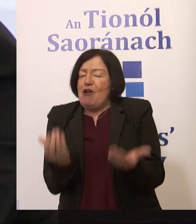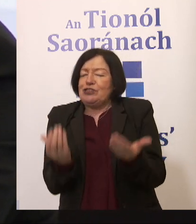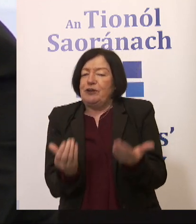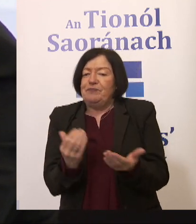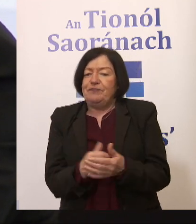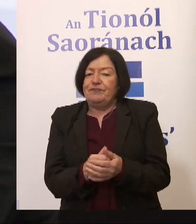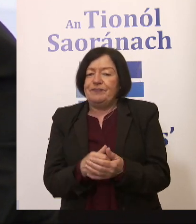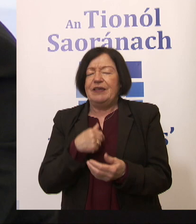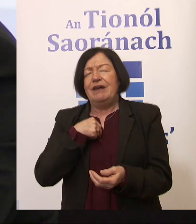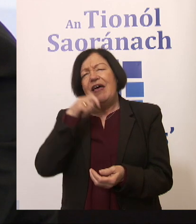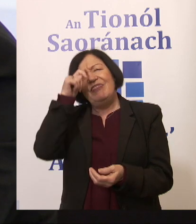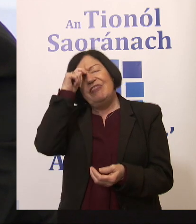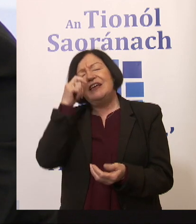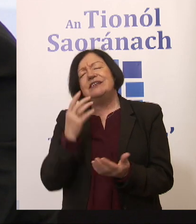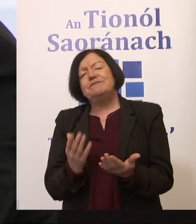I think